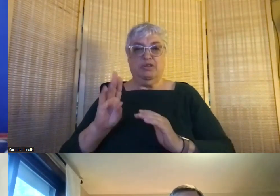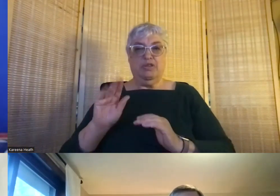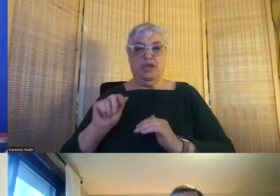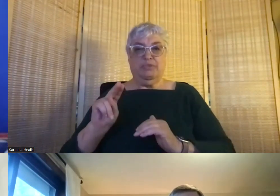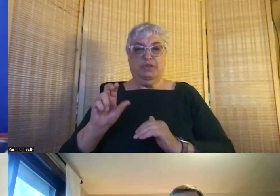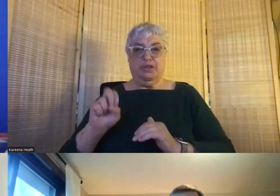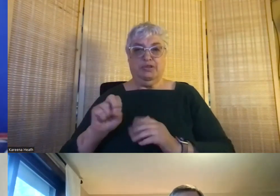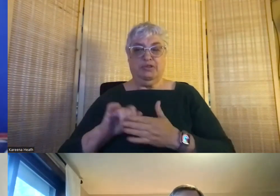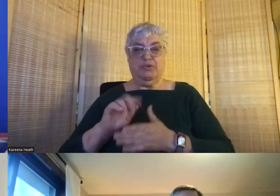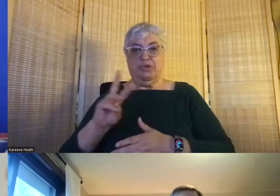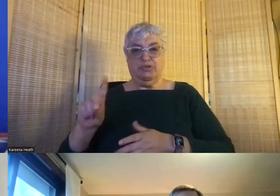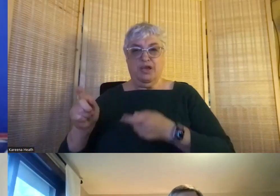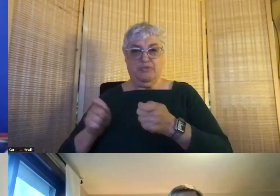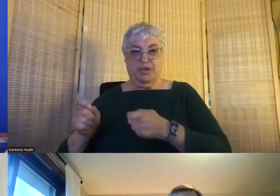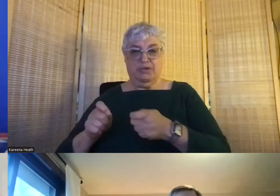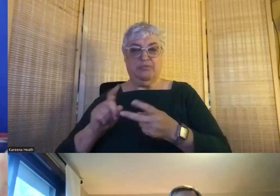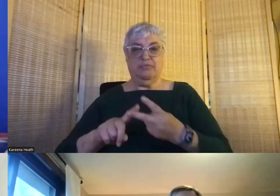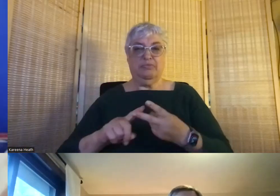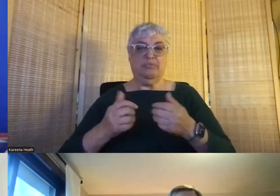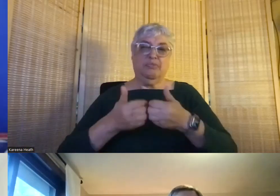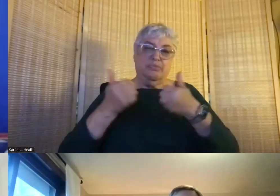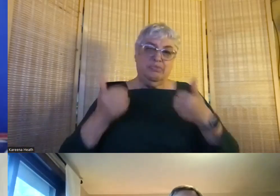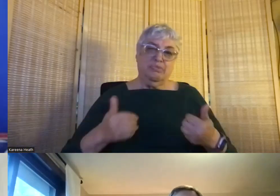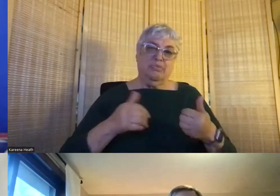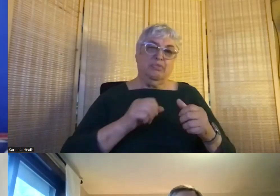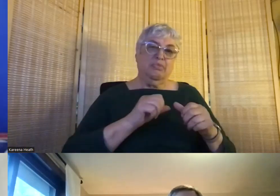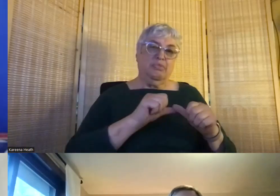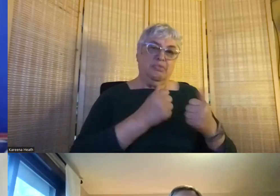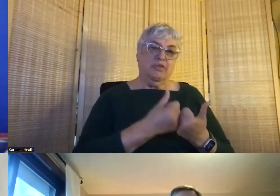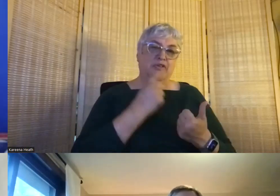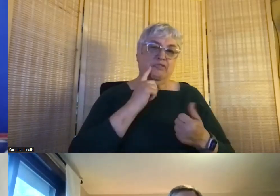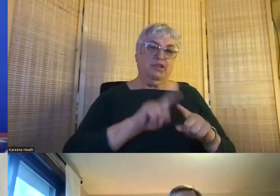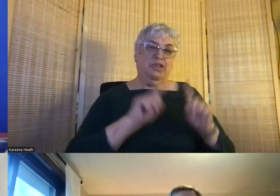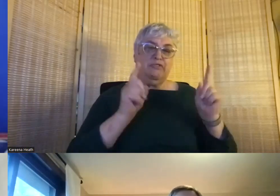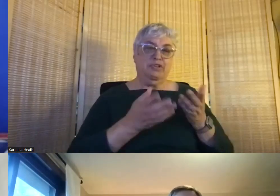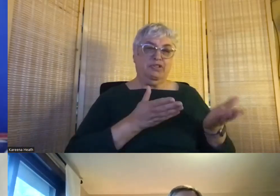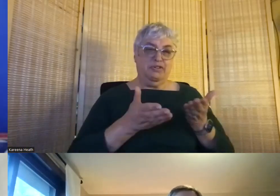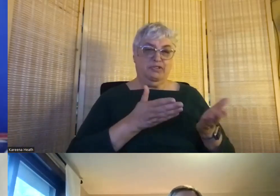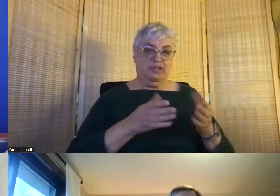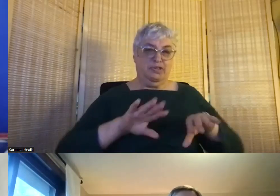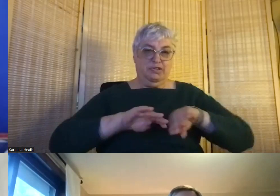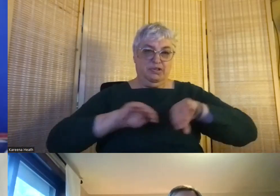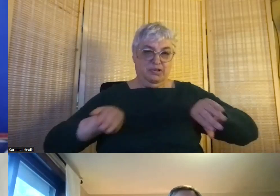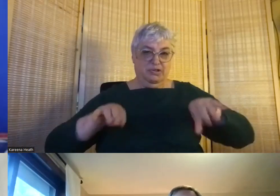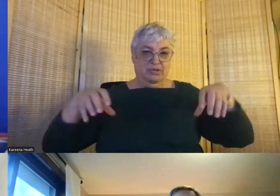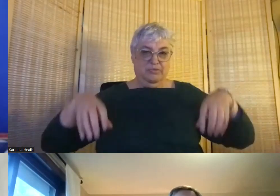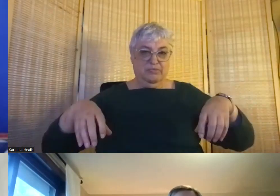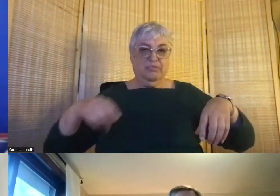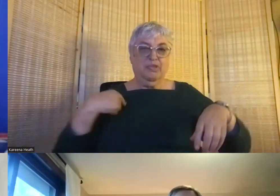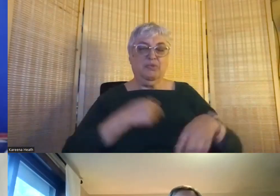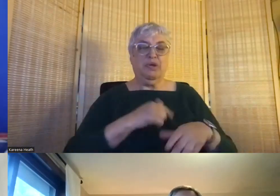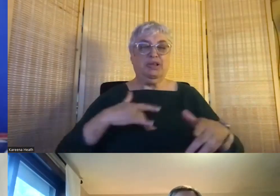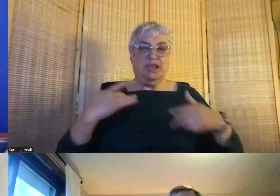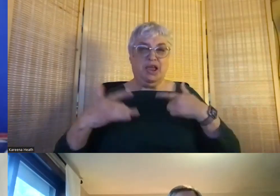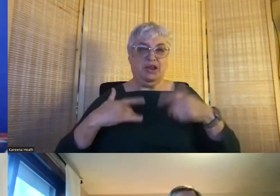such as withdrawal management, and then a separate agency even for different services. So one of the things we're really excited about